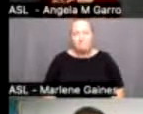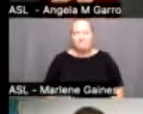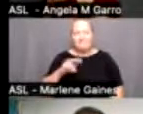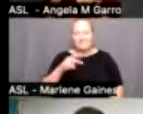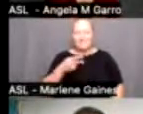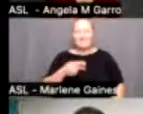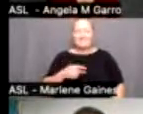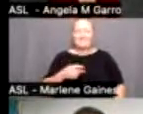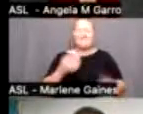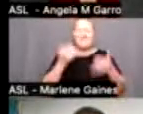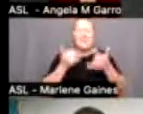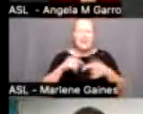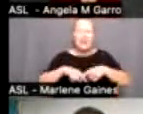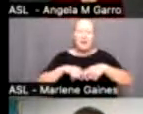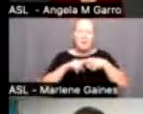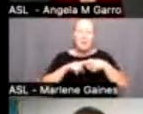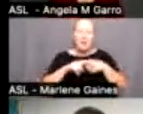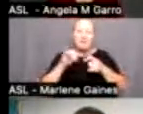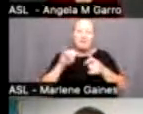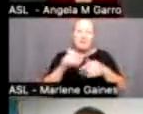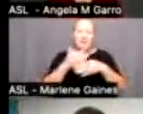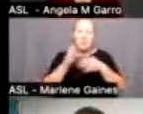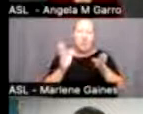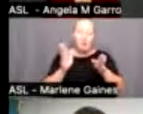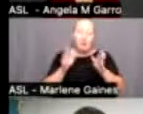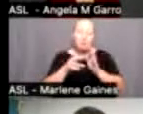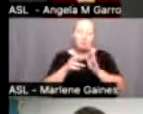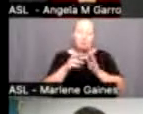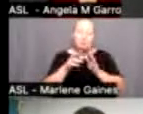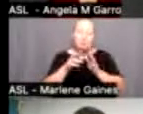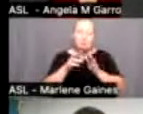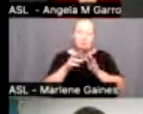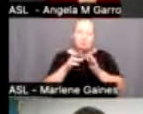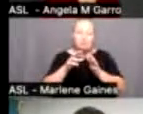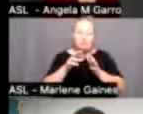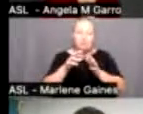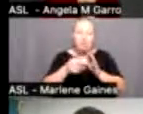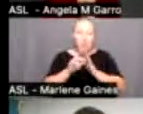So let me pause there. That's the broad overview, and turn it back to you for any questions.